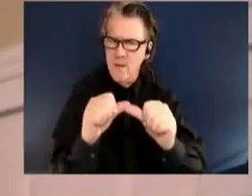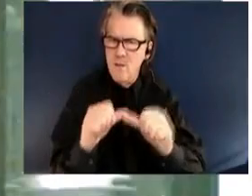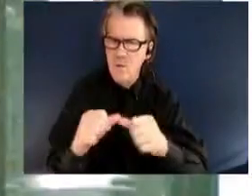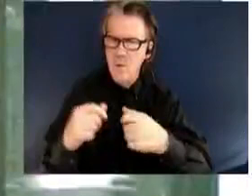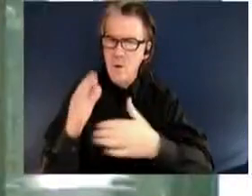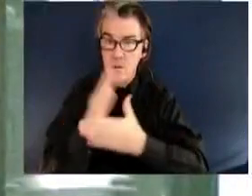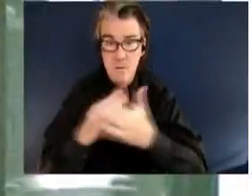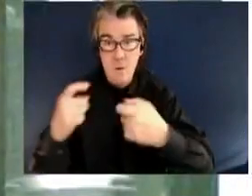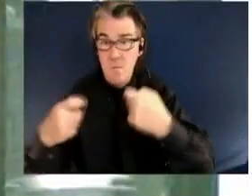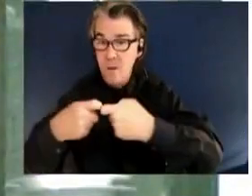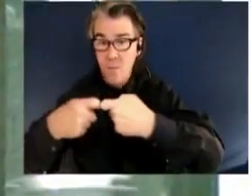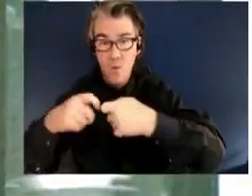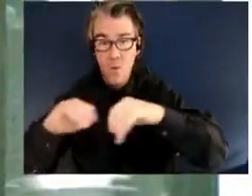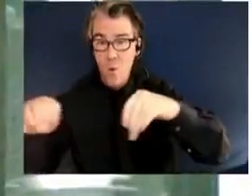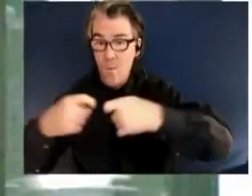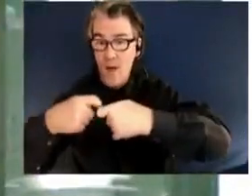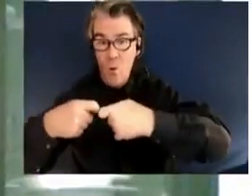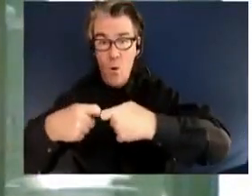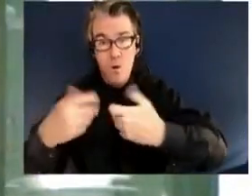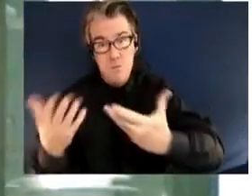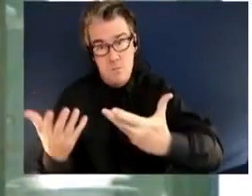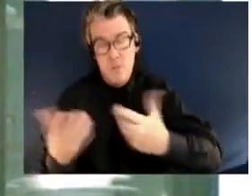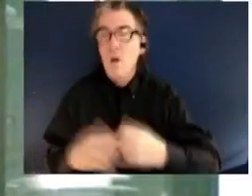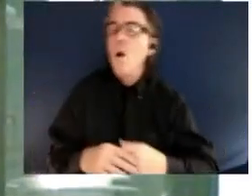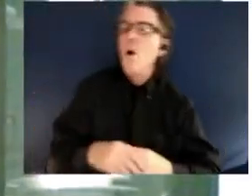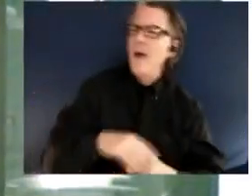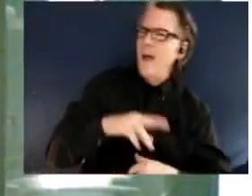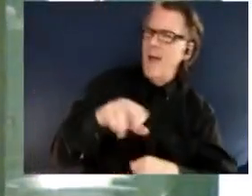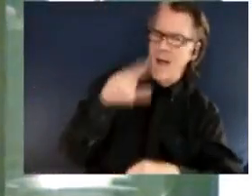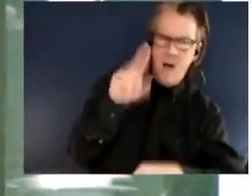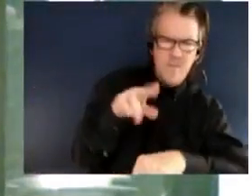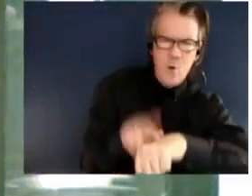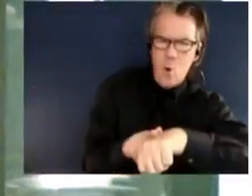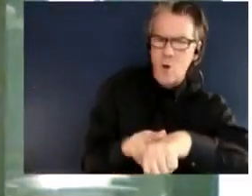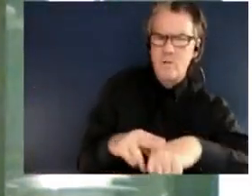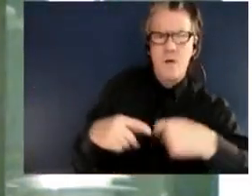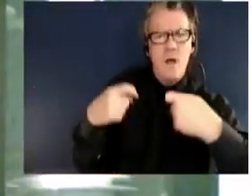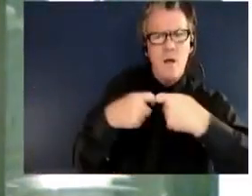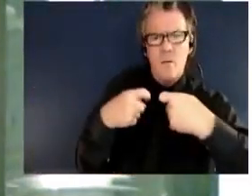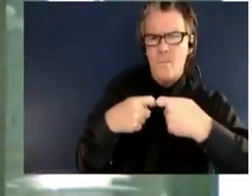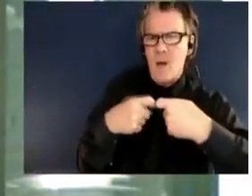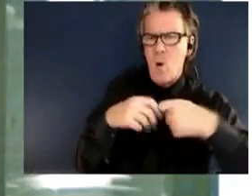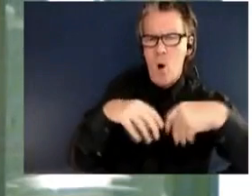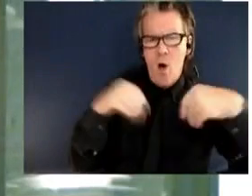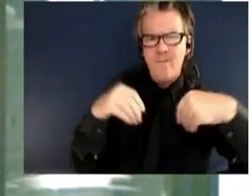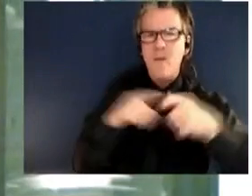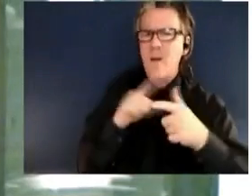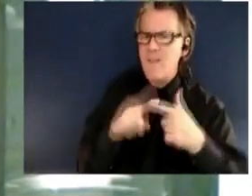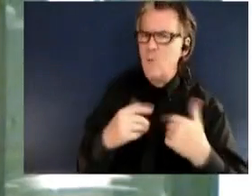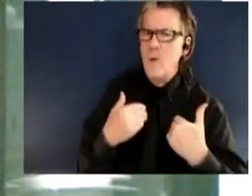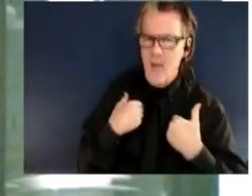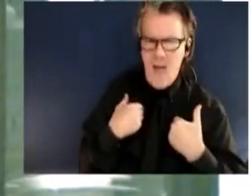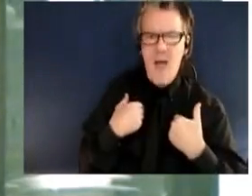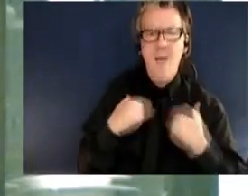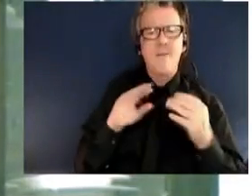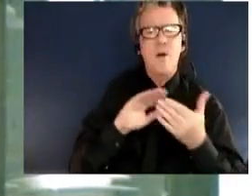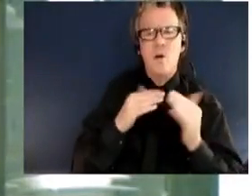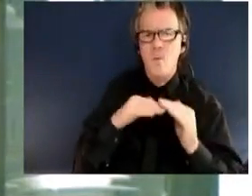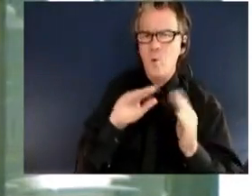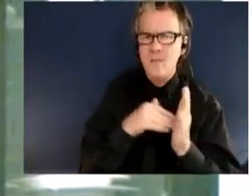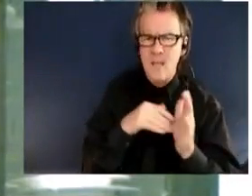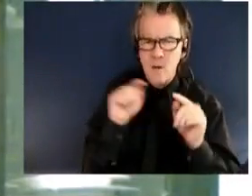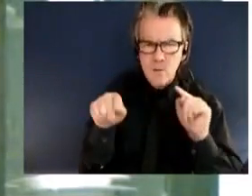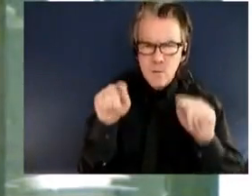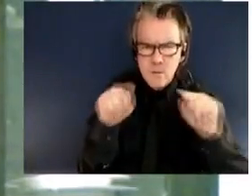close CRCs until a majority of the customers in the area have been restored, and that's in coordination with County